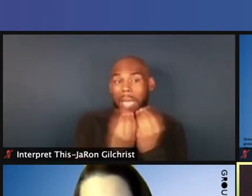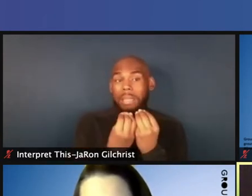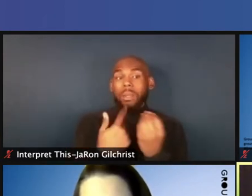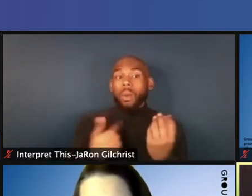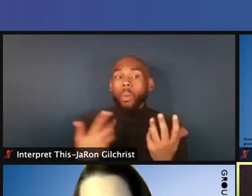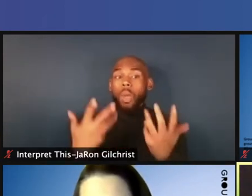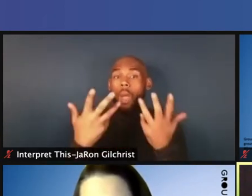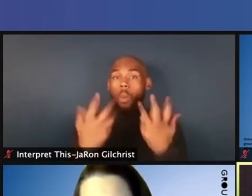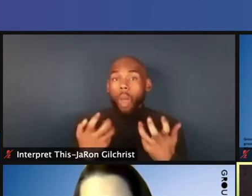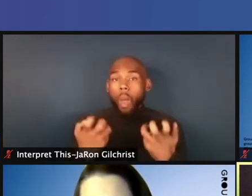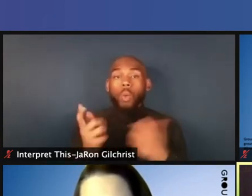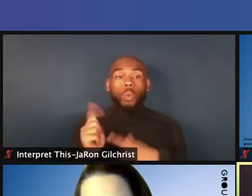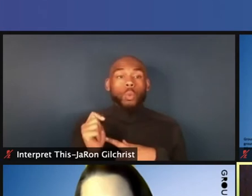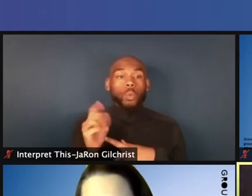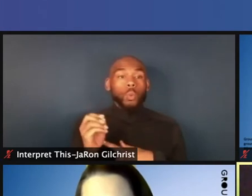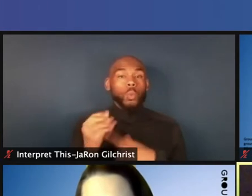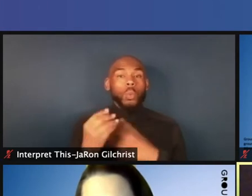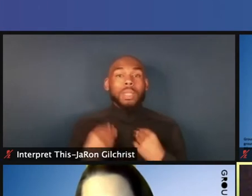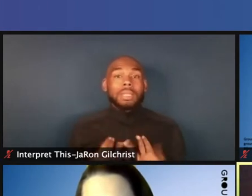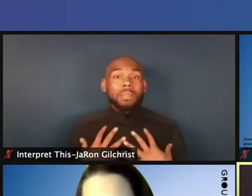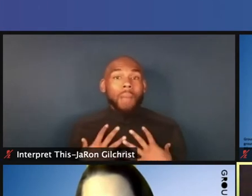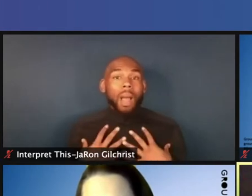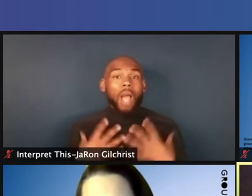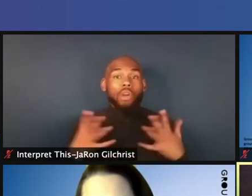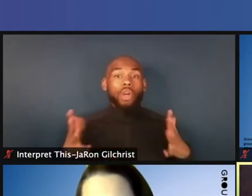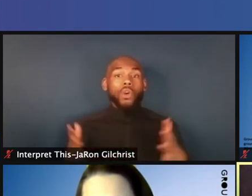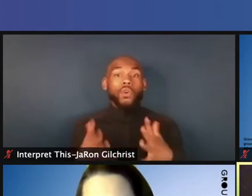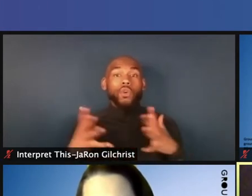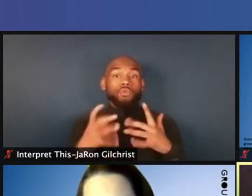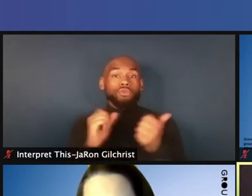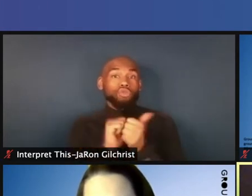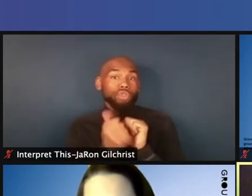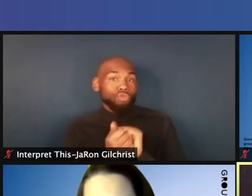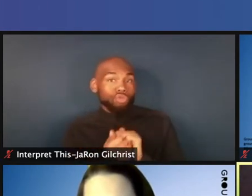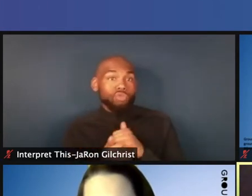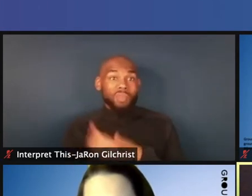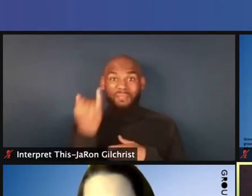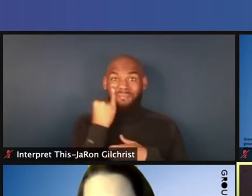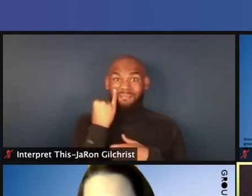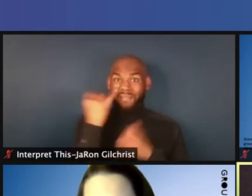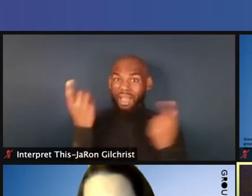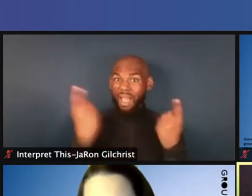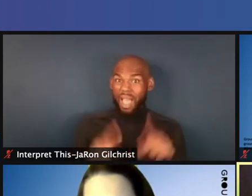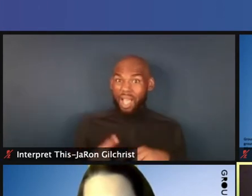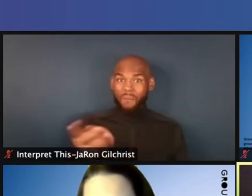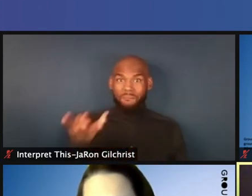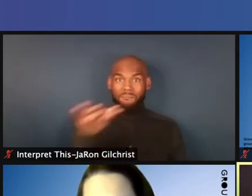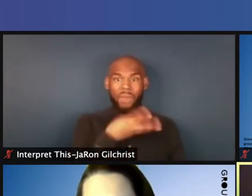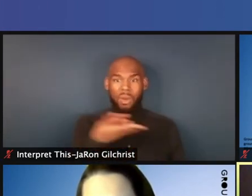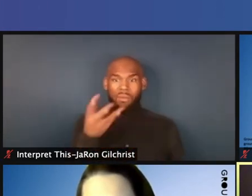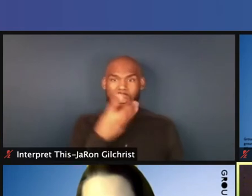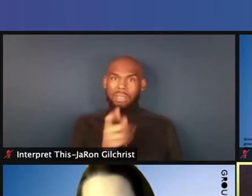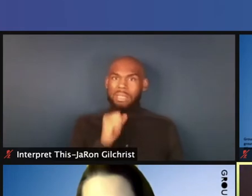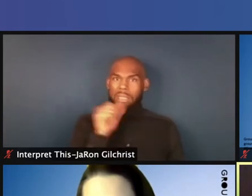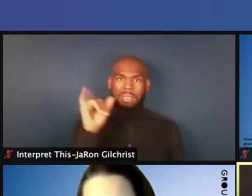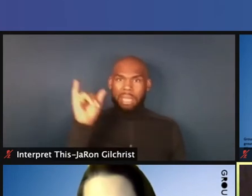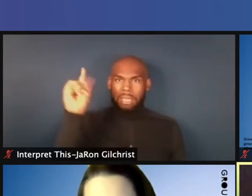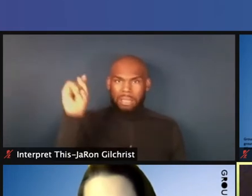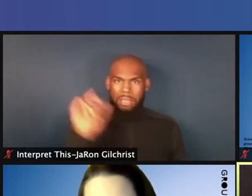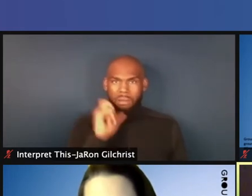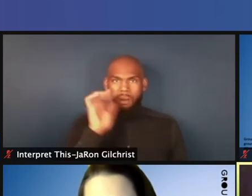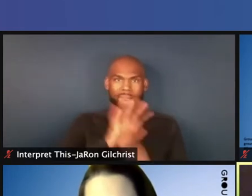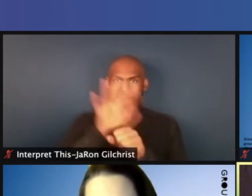to inspire and encourage change. So if that's gonna happen, four of us ain't it to kind of know if it's the